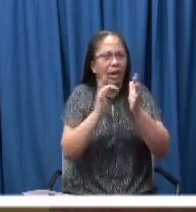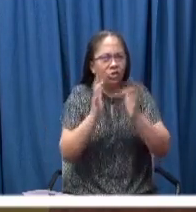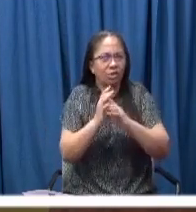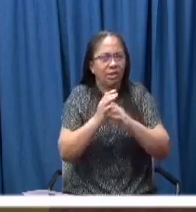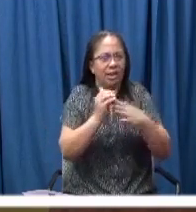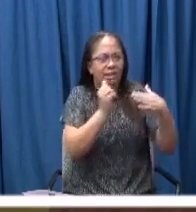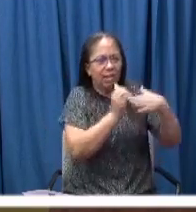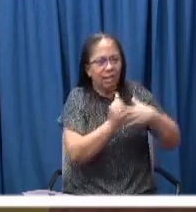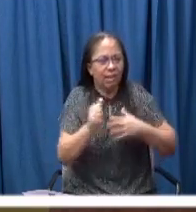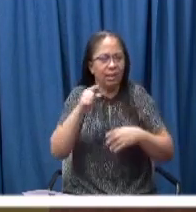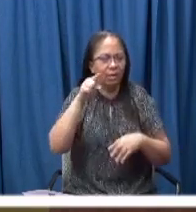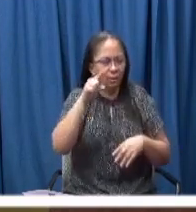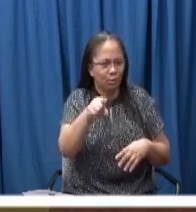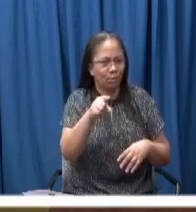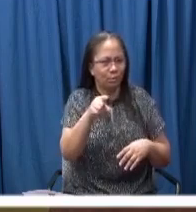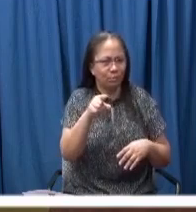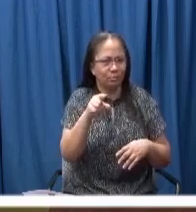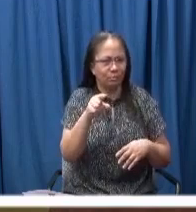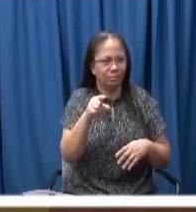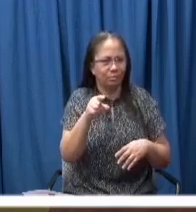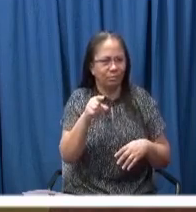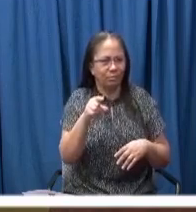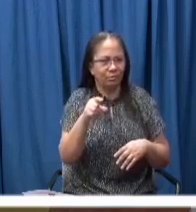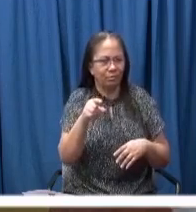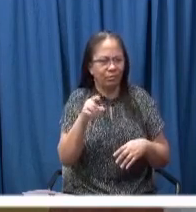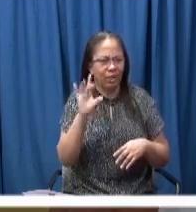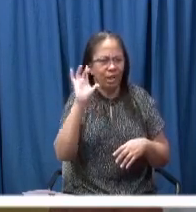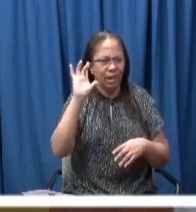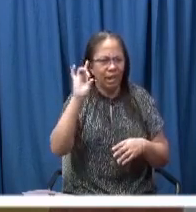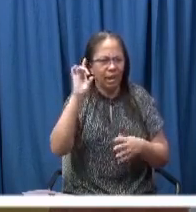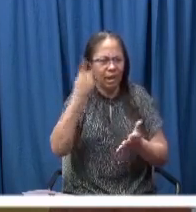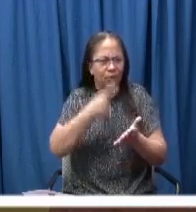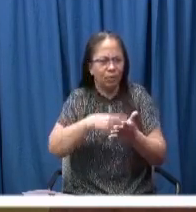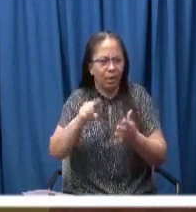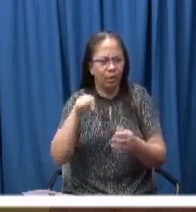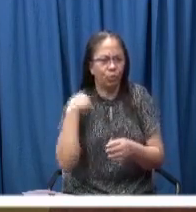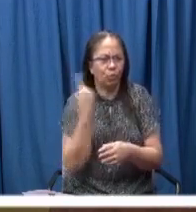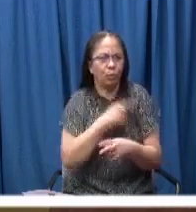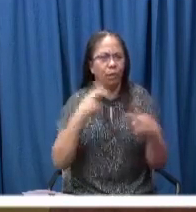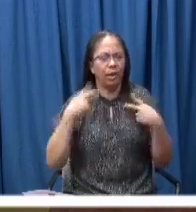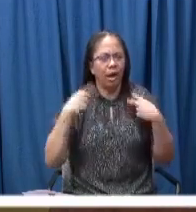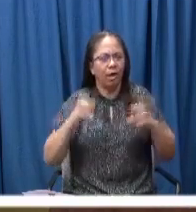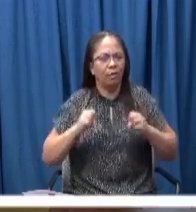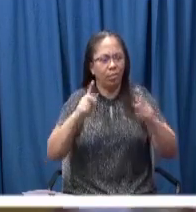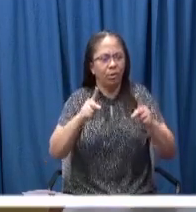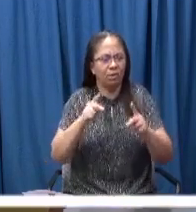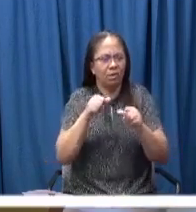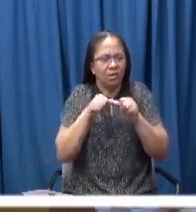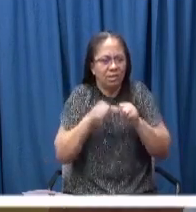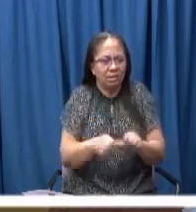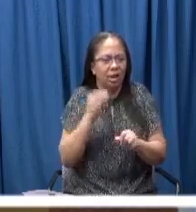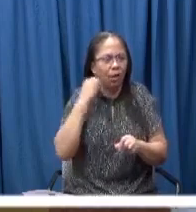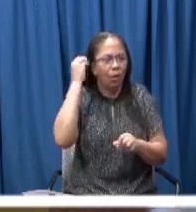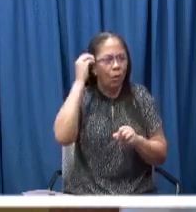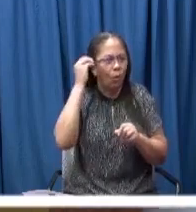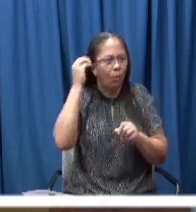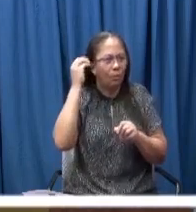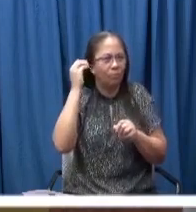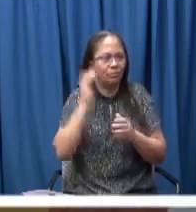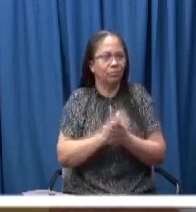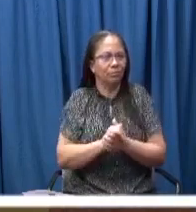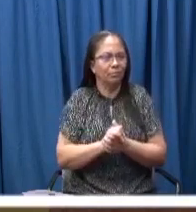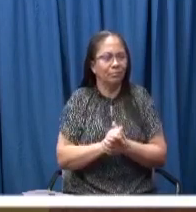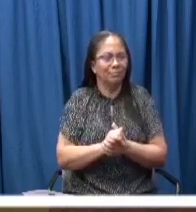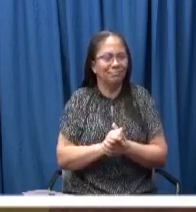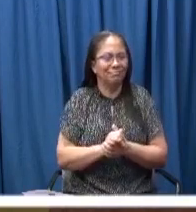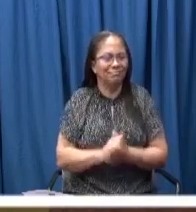leading. You see, for 10 weeks, for 8 weeks, we've had the opportunity of being shut down. There was a wonderful French